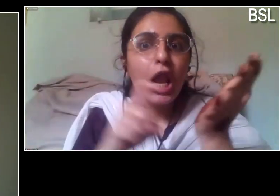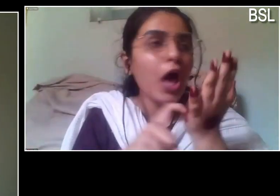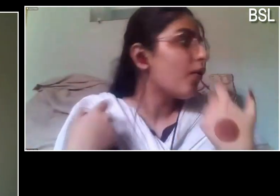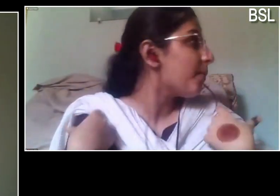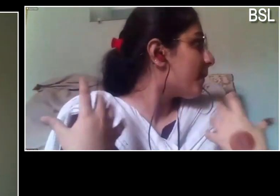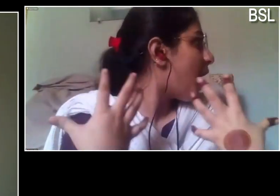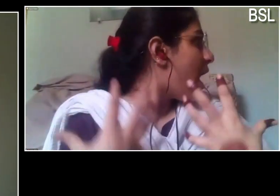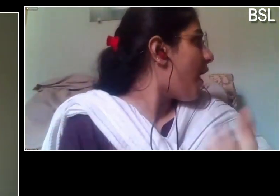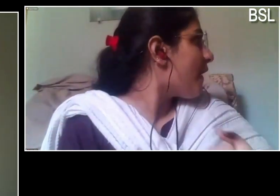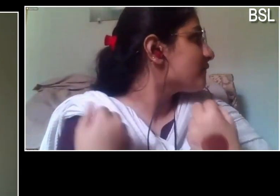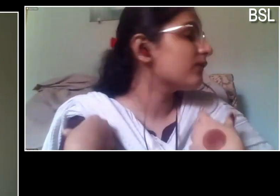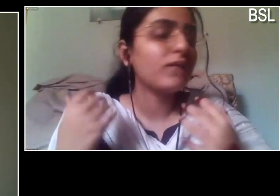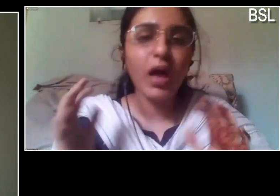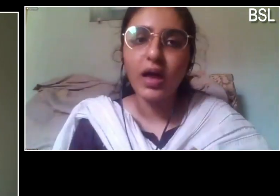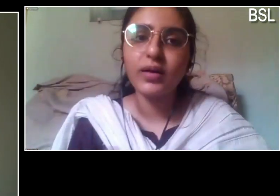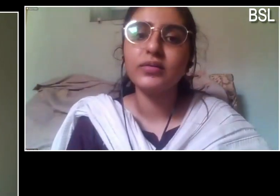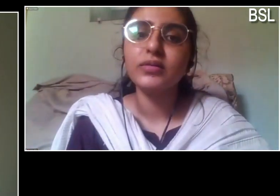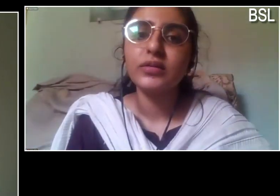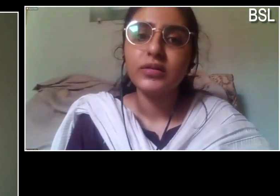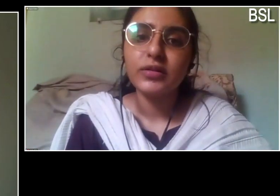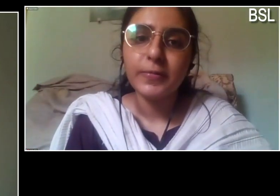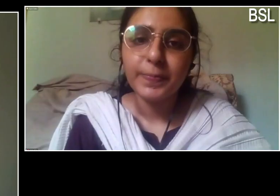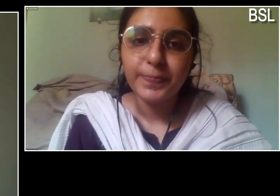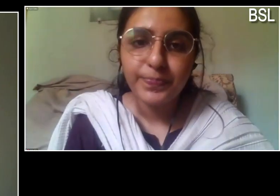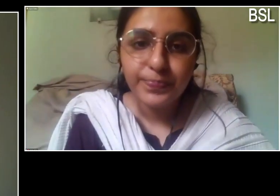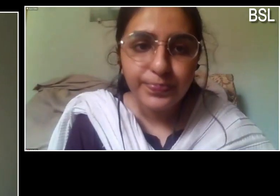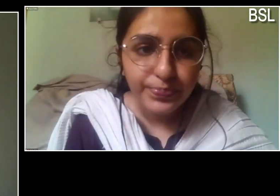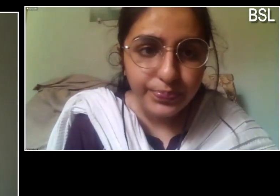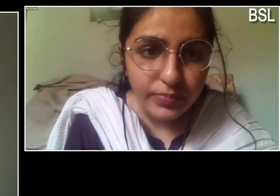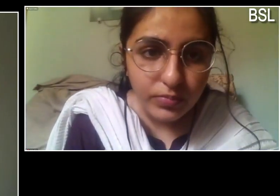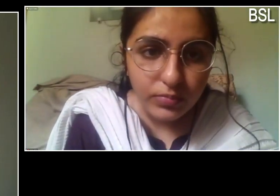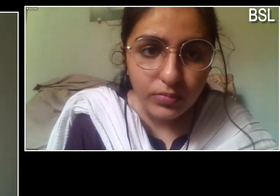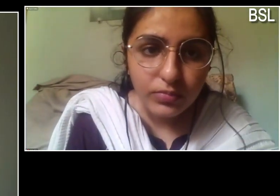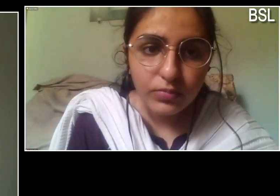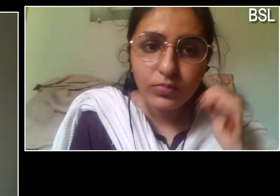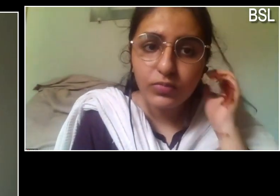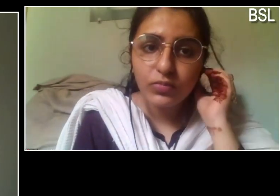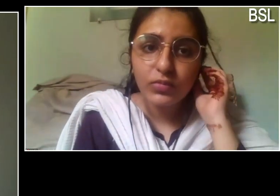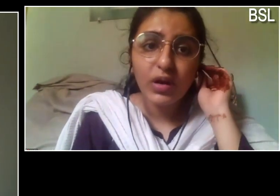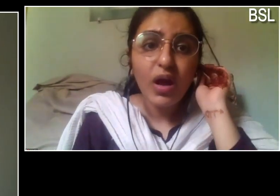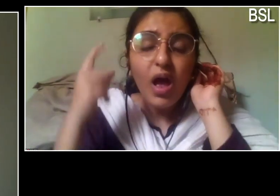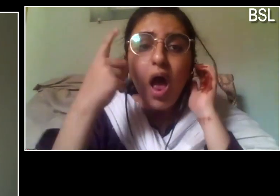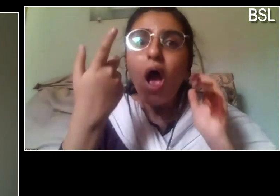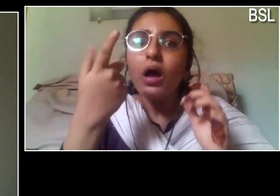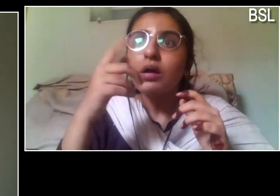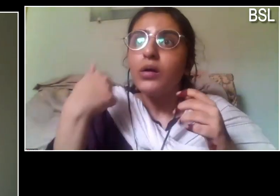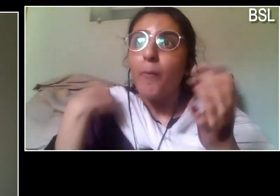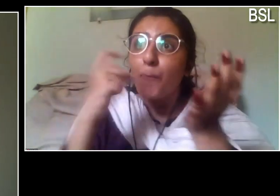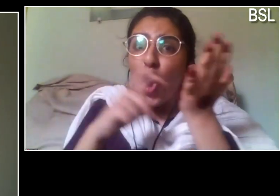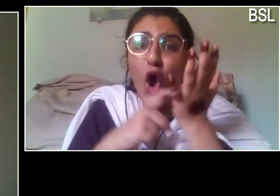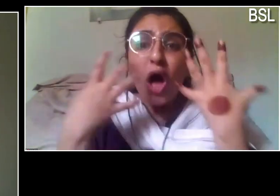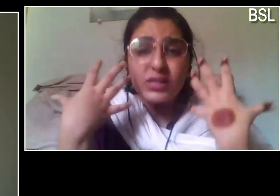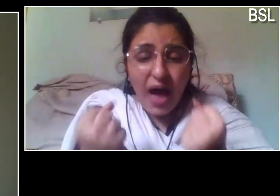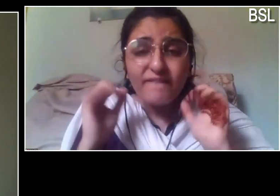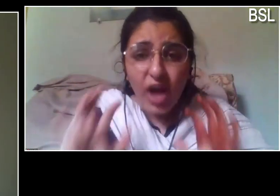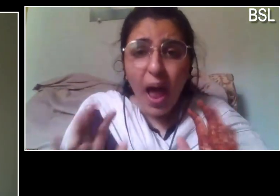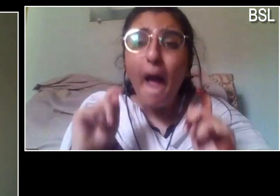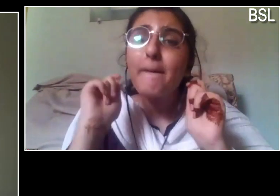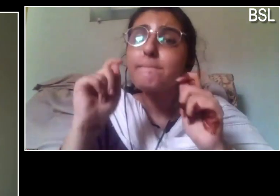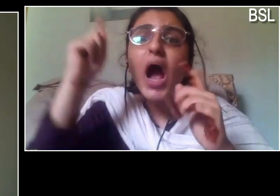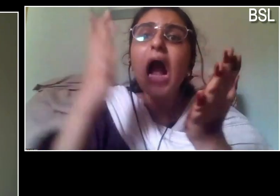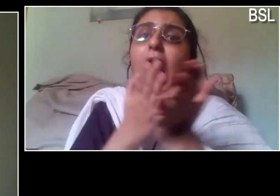do not get implemented in quite such an effective manner. So